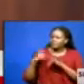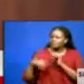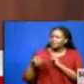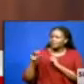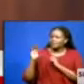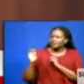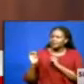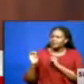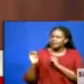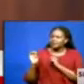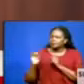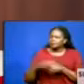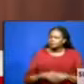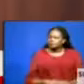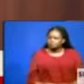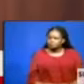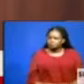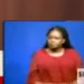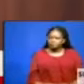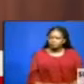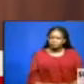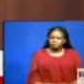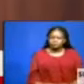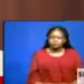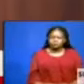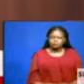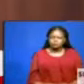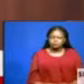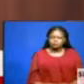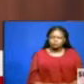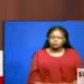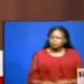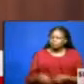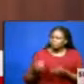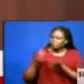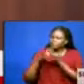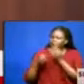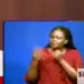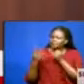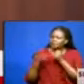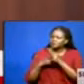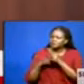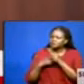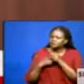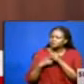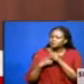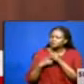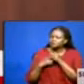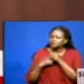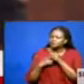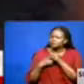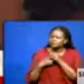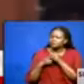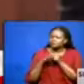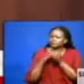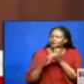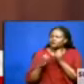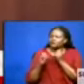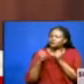Nothing from Commissioner Masit. Right. We move to paragraph 47, 46,